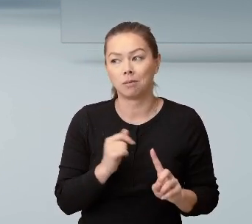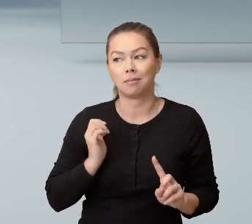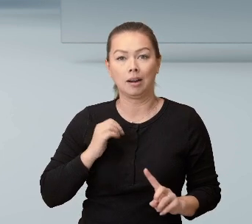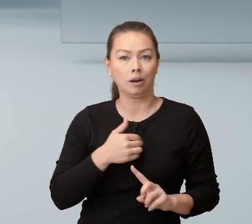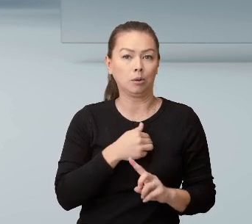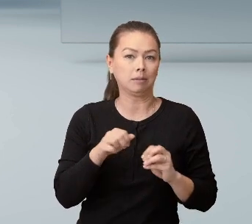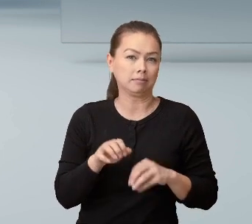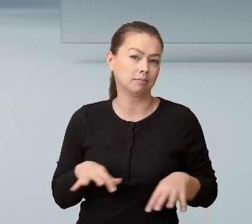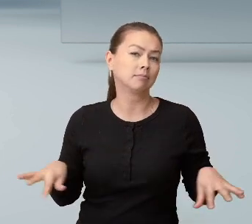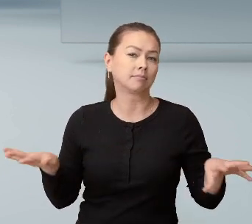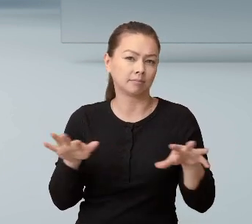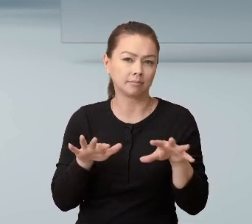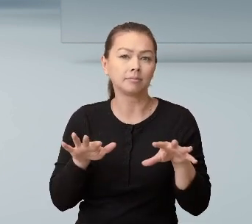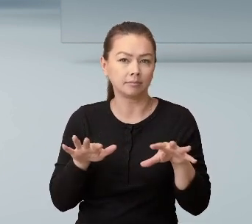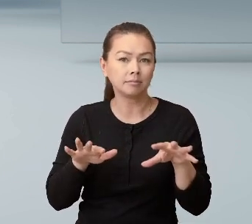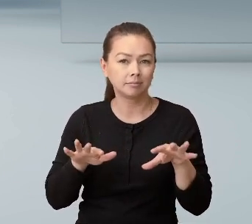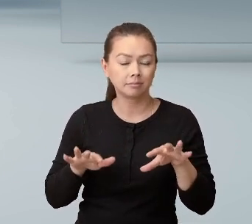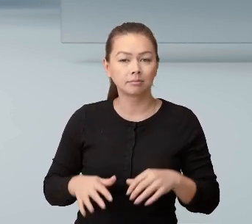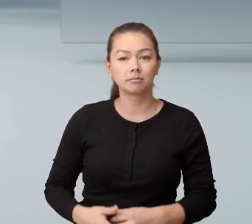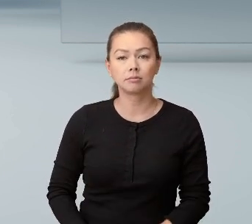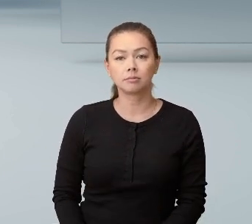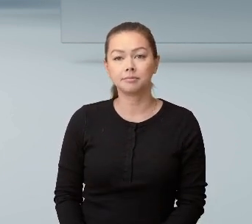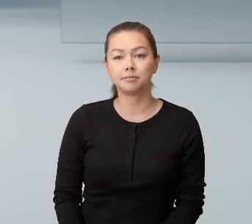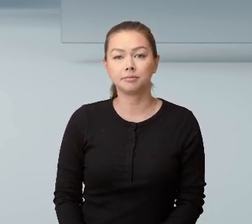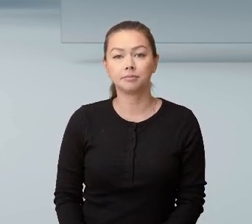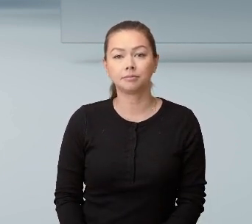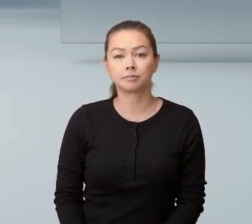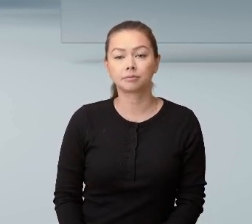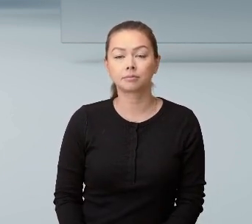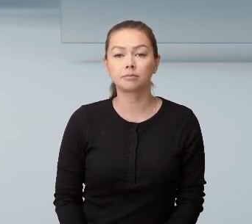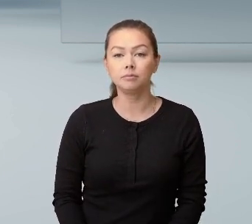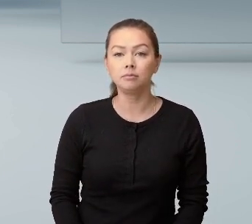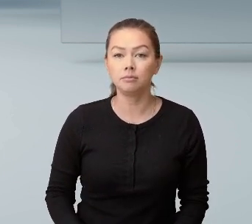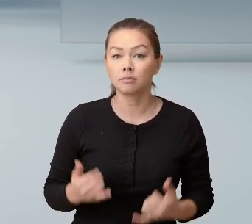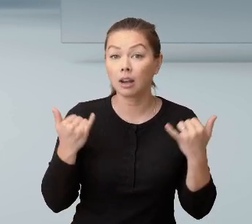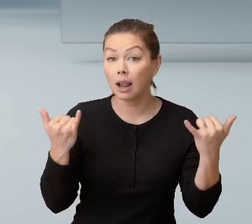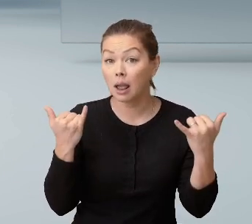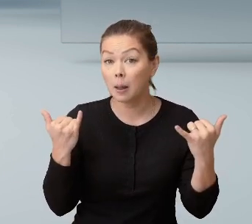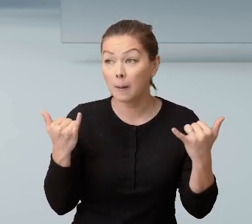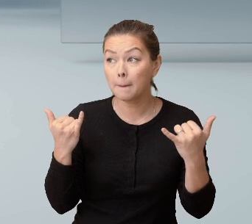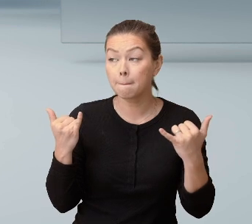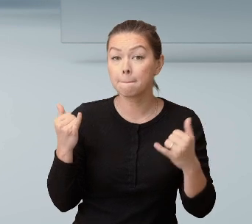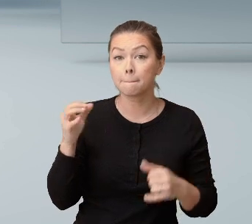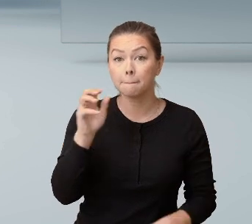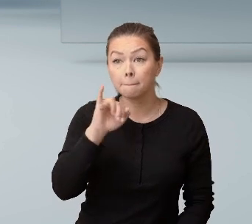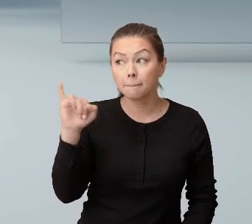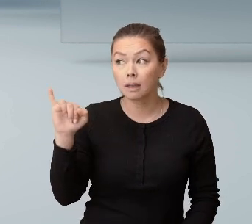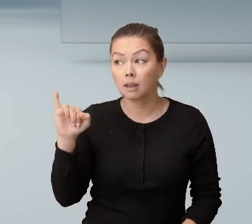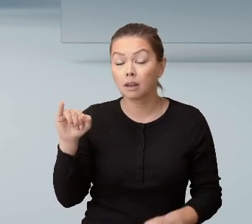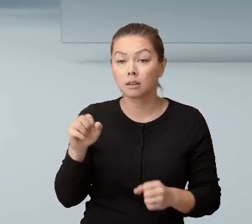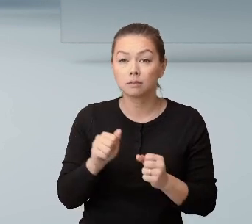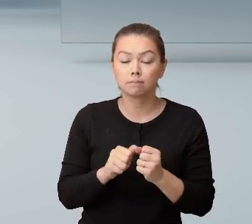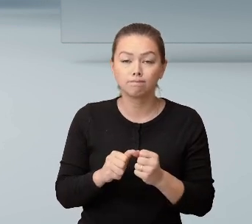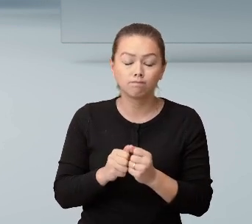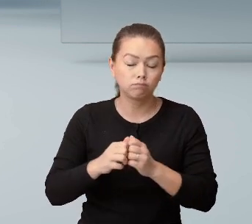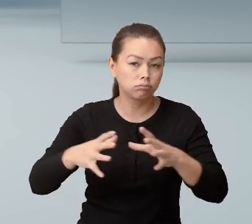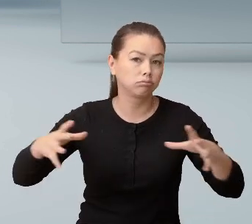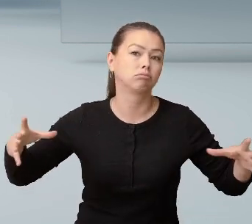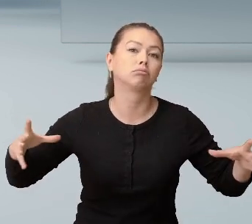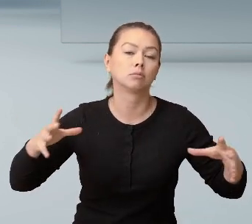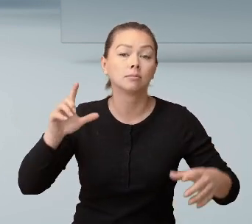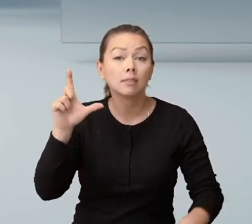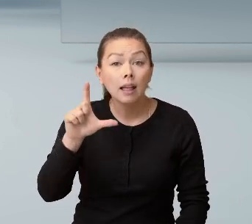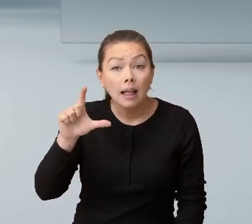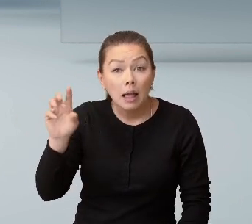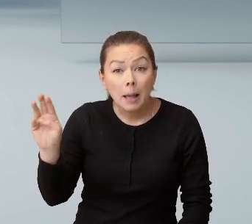these pieces of information from our landscapes. And with now the growth of AI and large language models, we are seeing